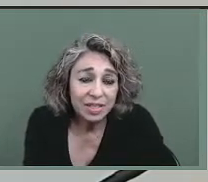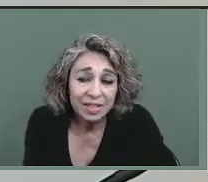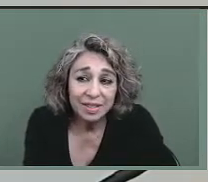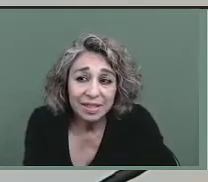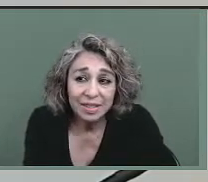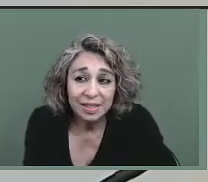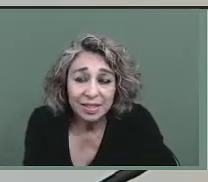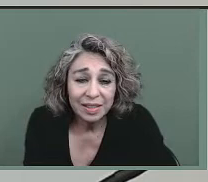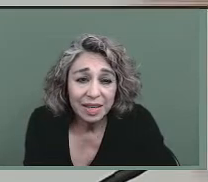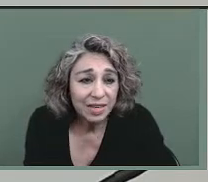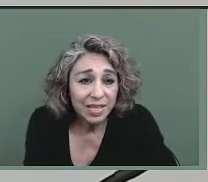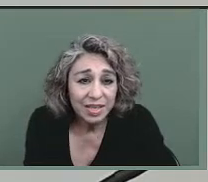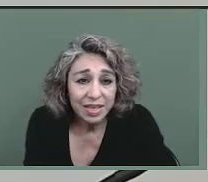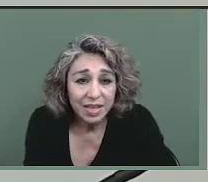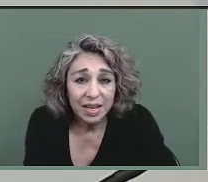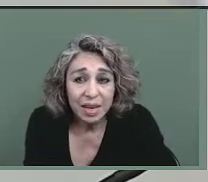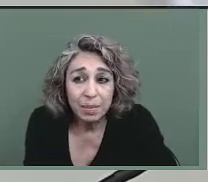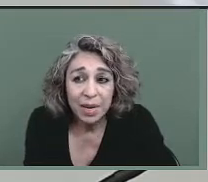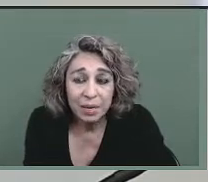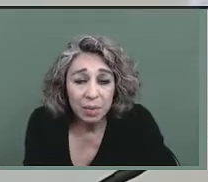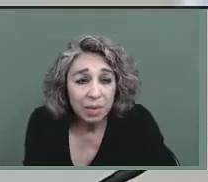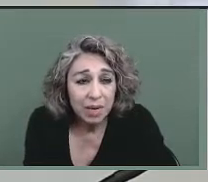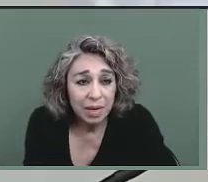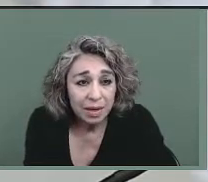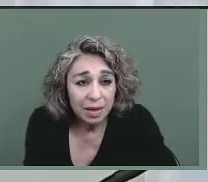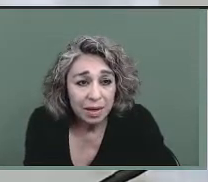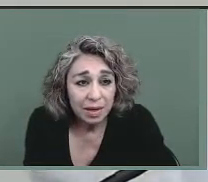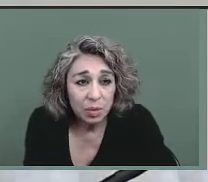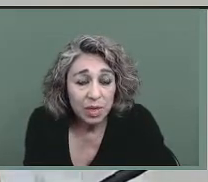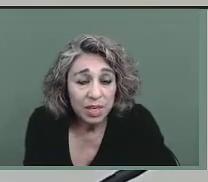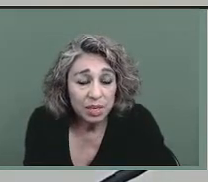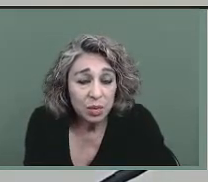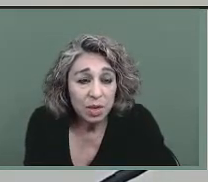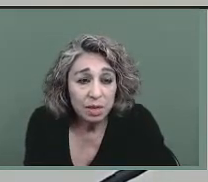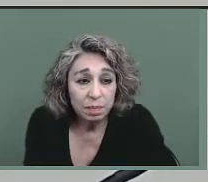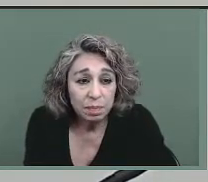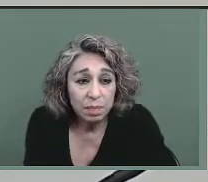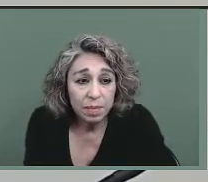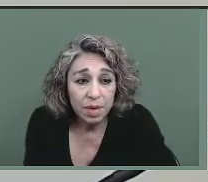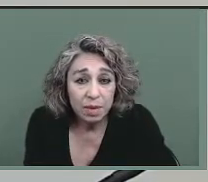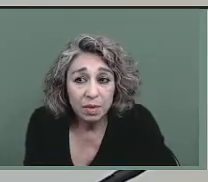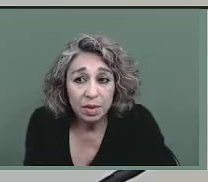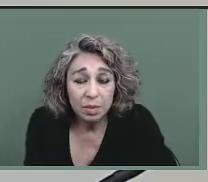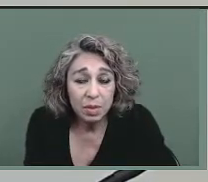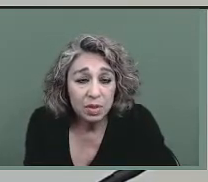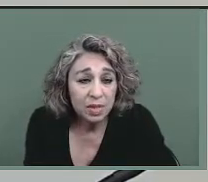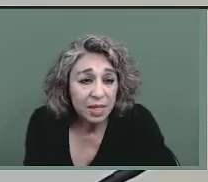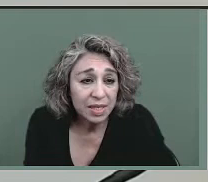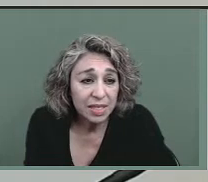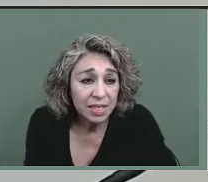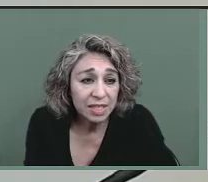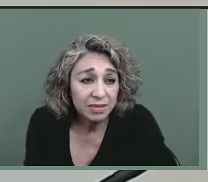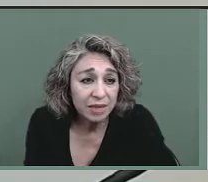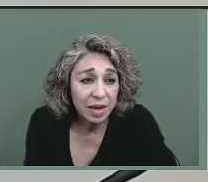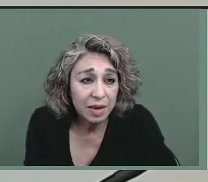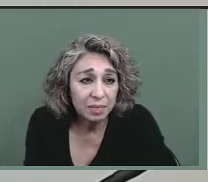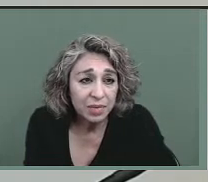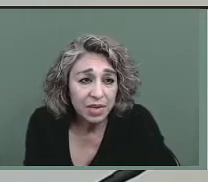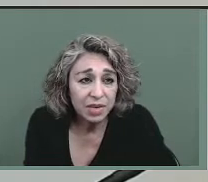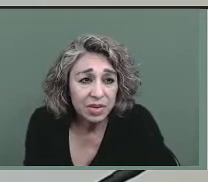service coverage. But in Puebla, which is one of the most